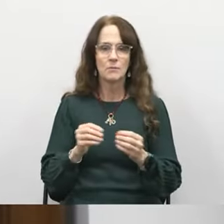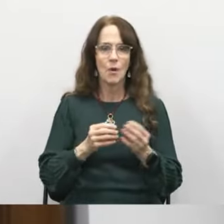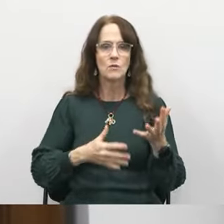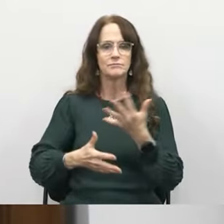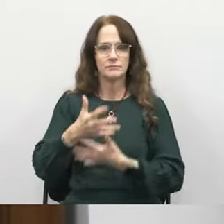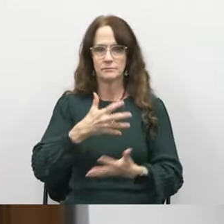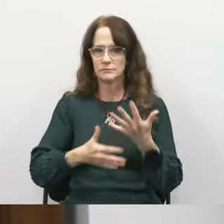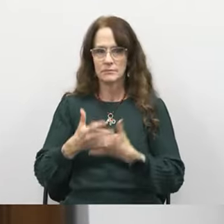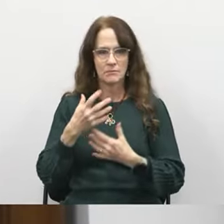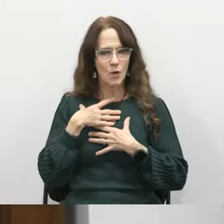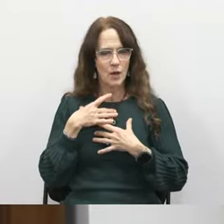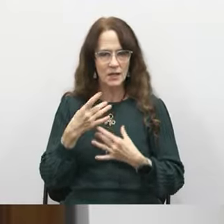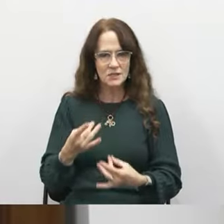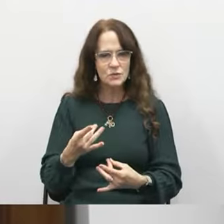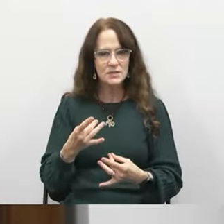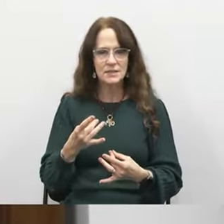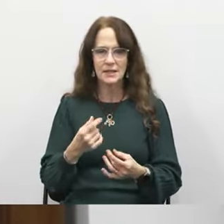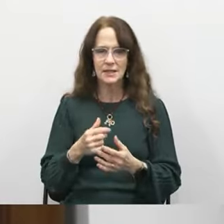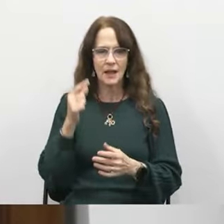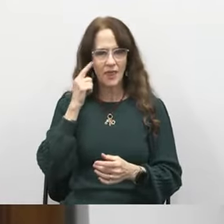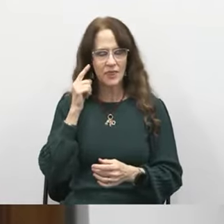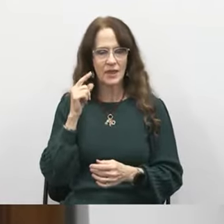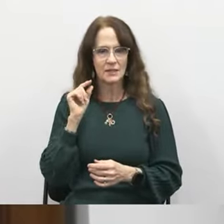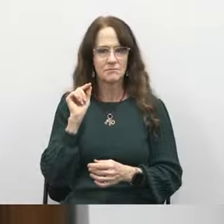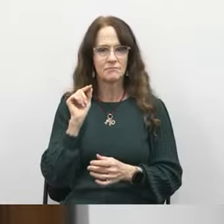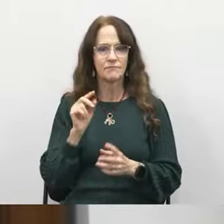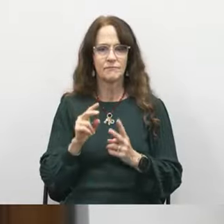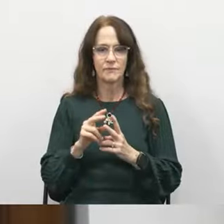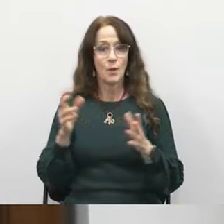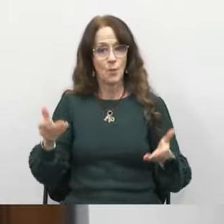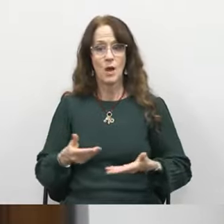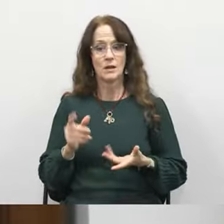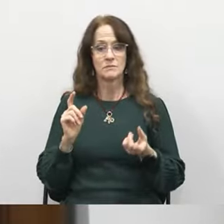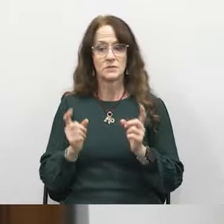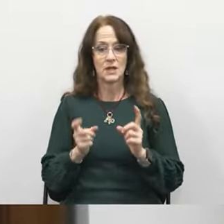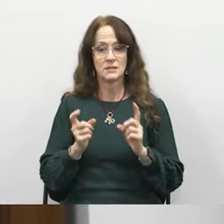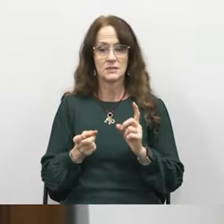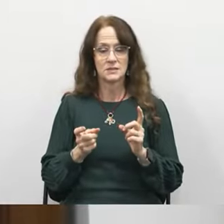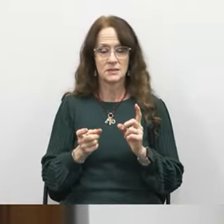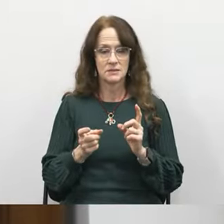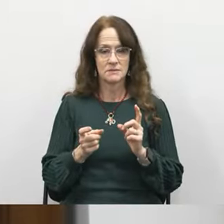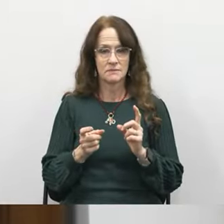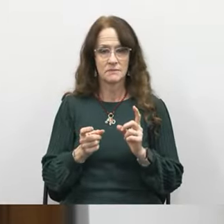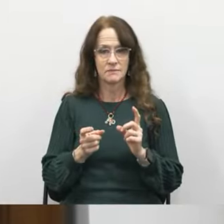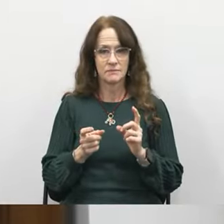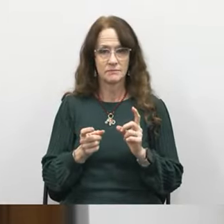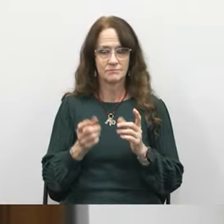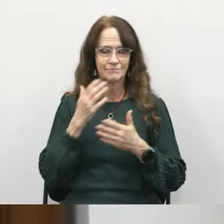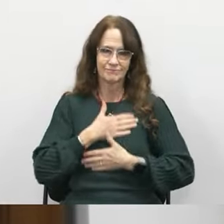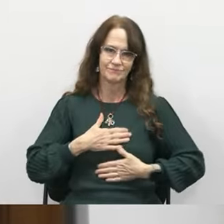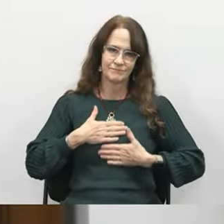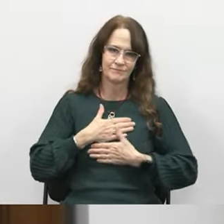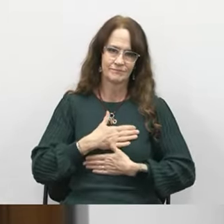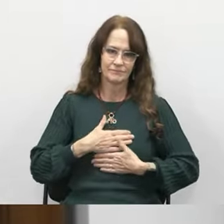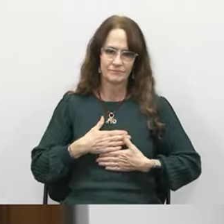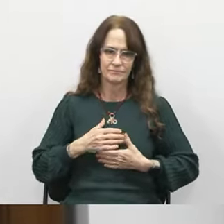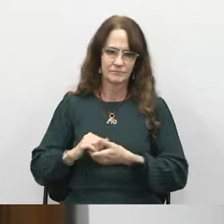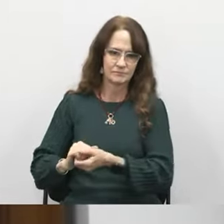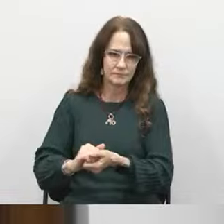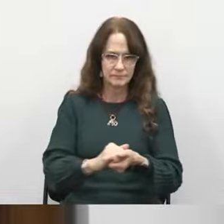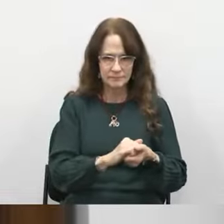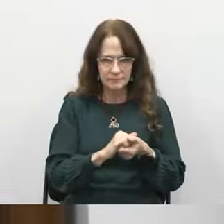engaging, to make it more interesting, I think those are very welcome changes. So I appreciate the collaboration. I